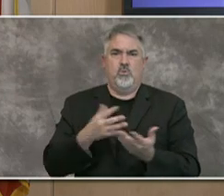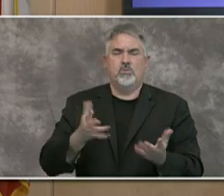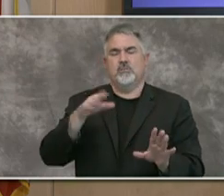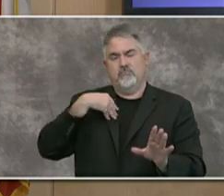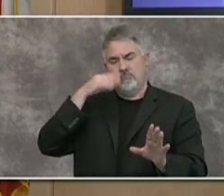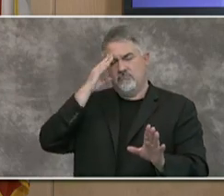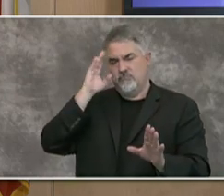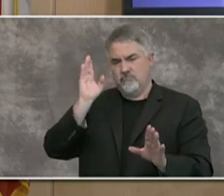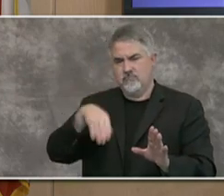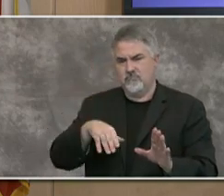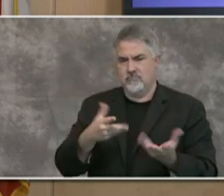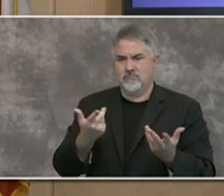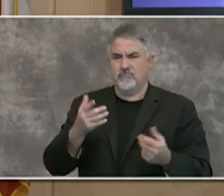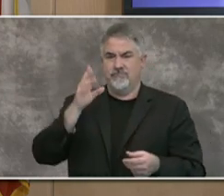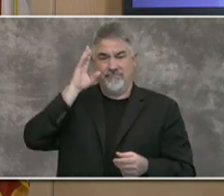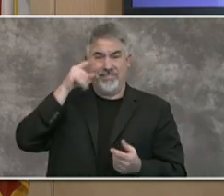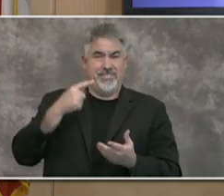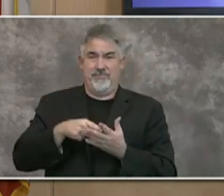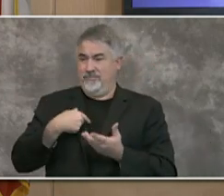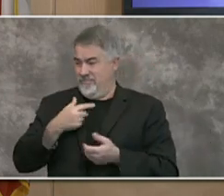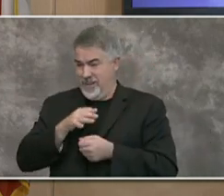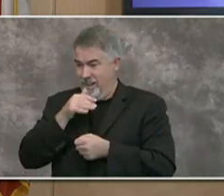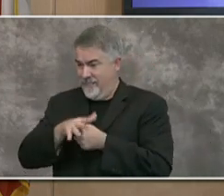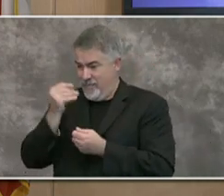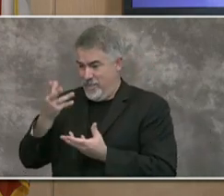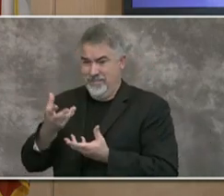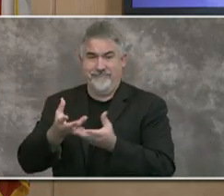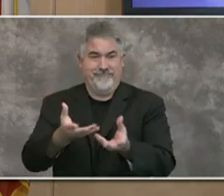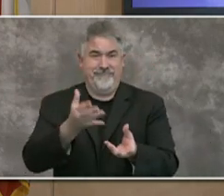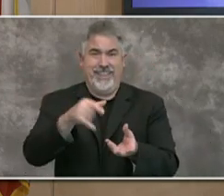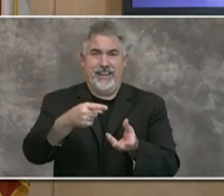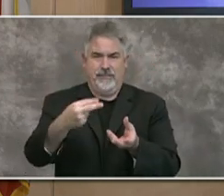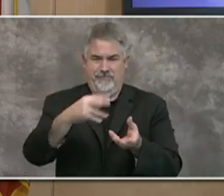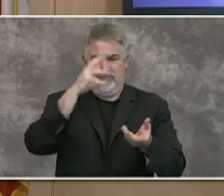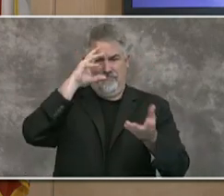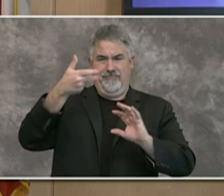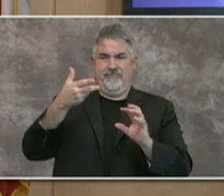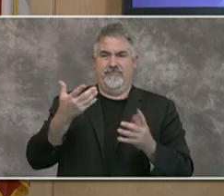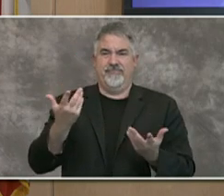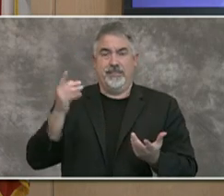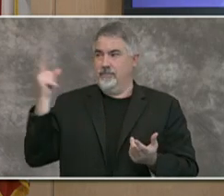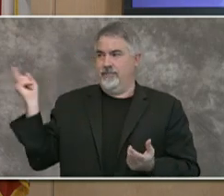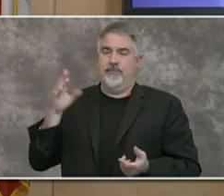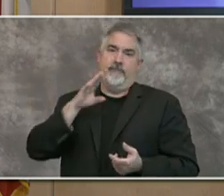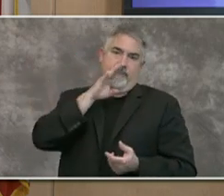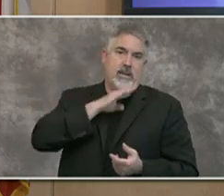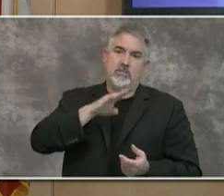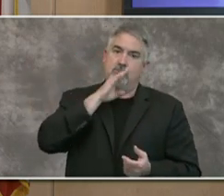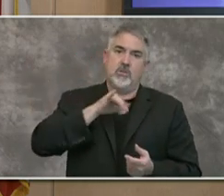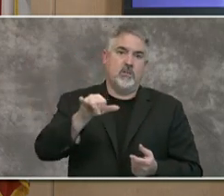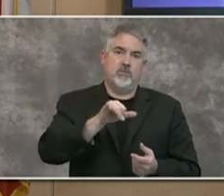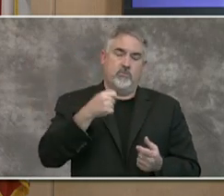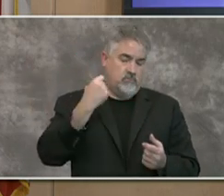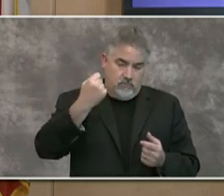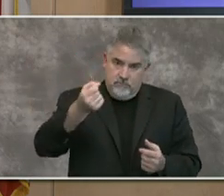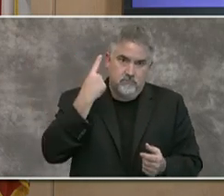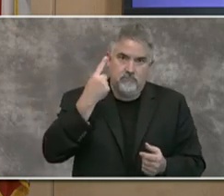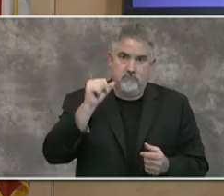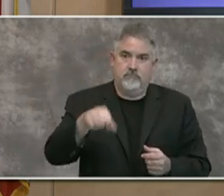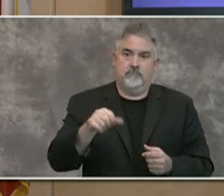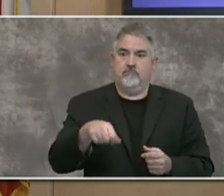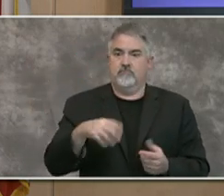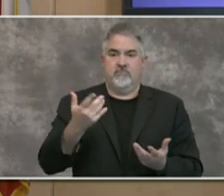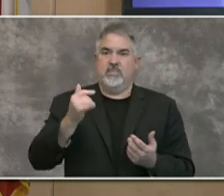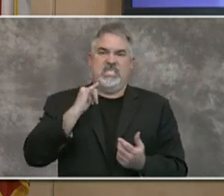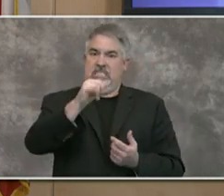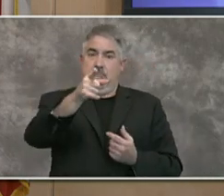accurate. And that is as frustrating to all of us as it is to all of you. It's also as frustrating to